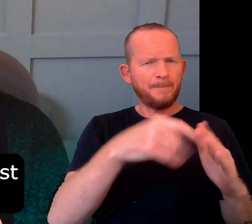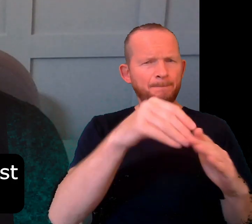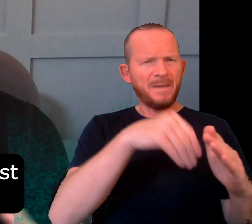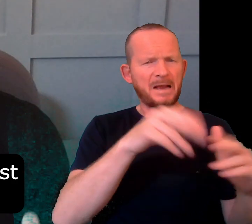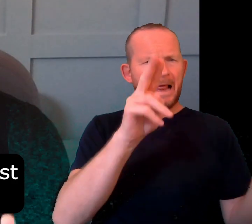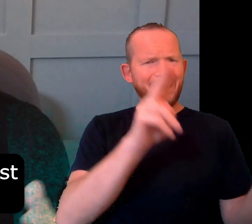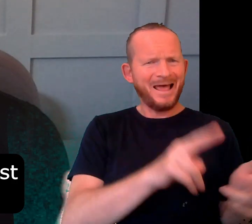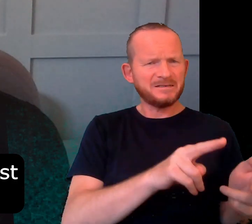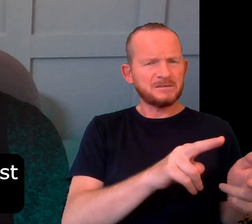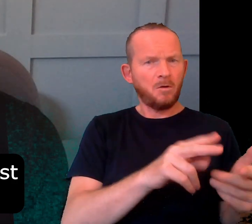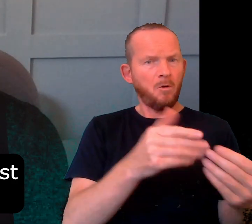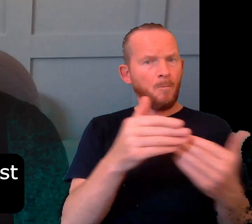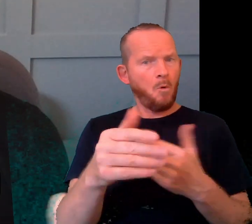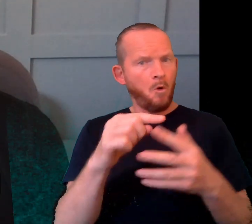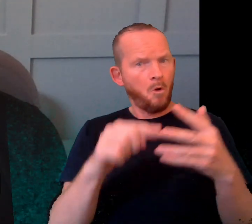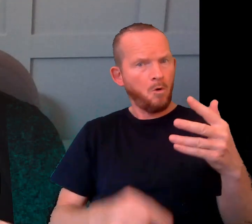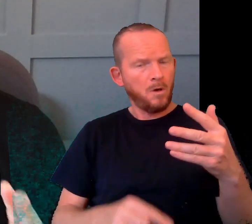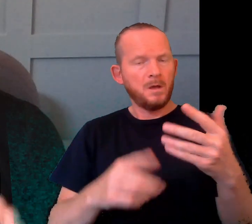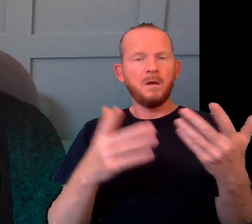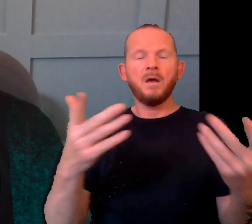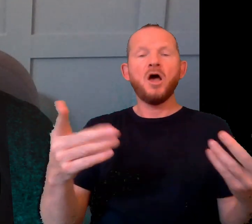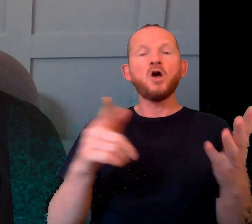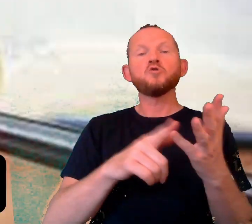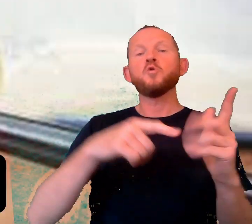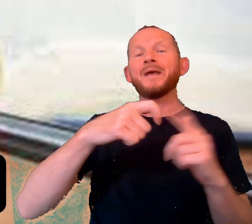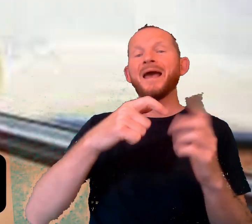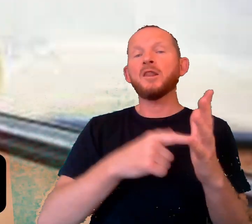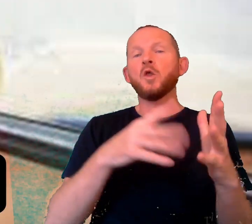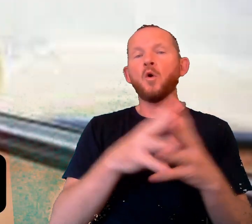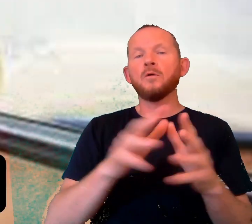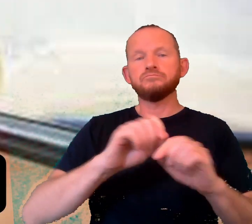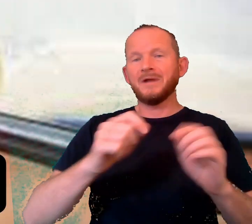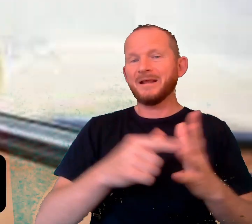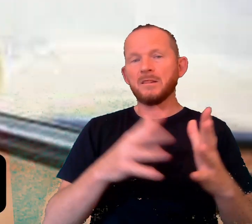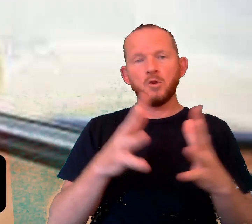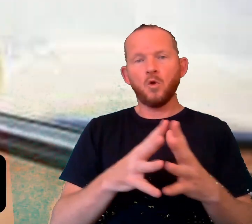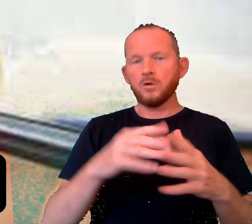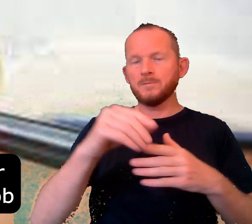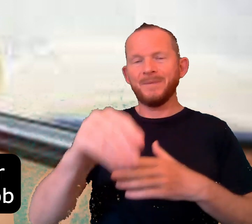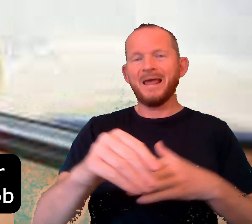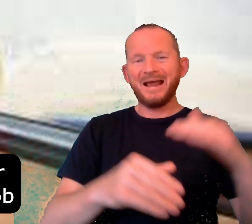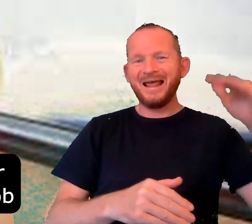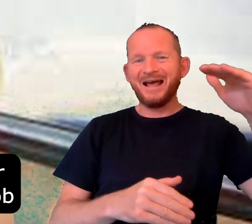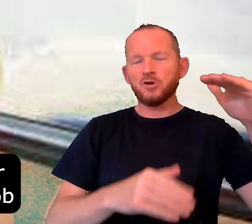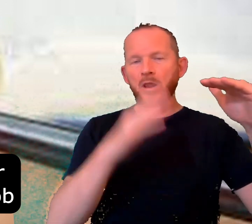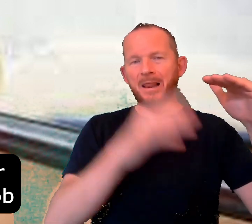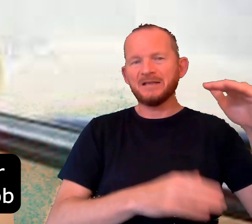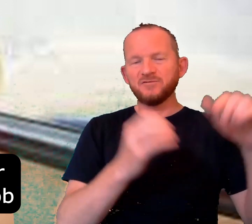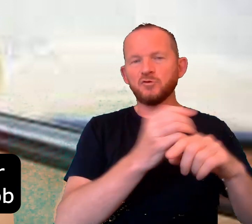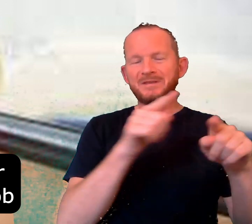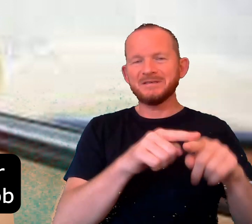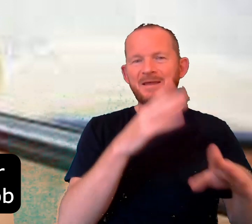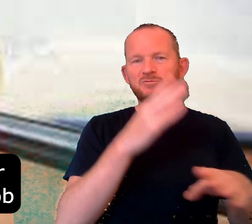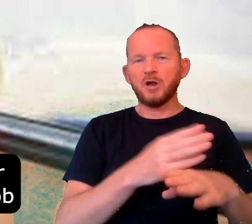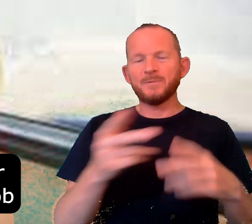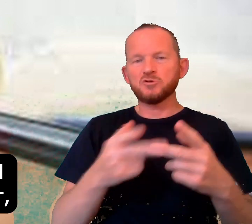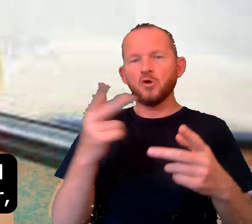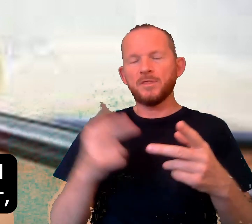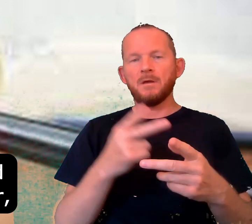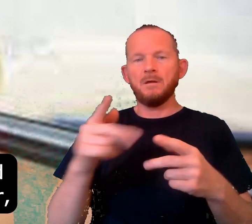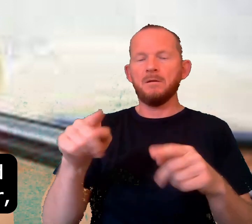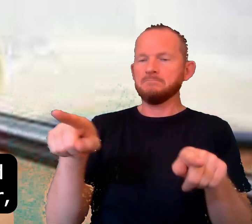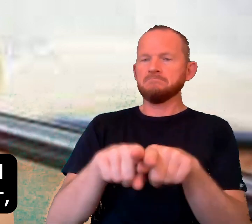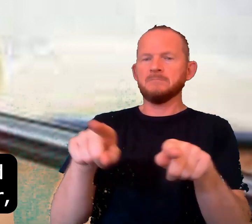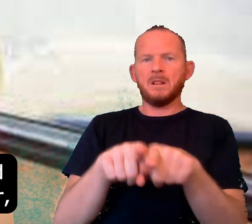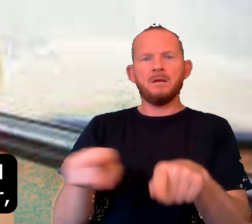disabled people just being paid less? Well, not quite. Under UK law, it's illegal to pay any adult less for doing the same job as